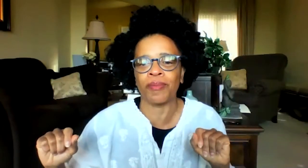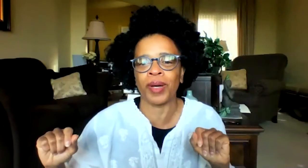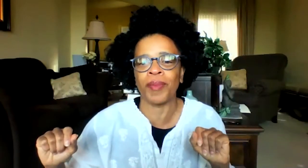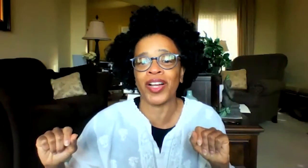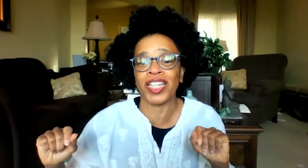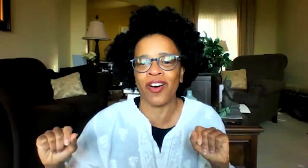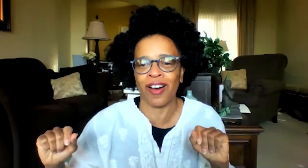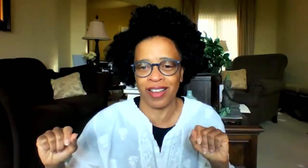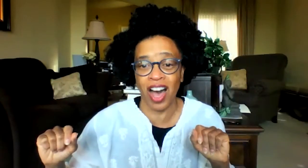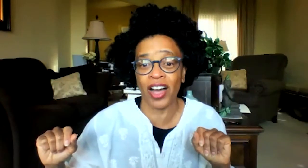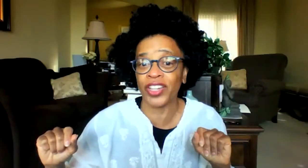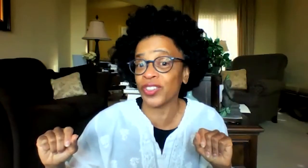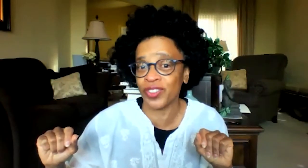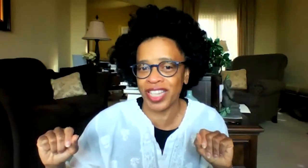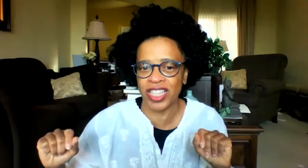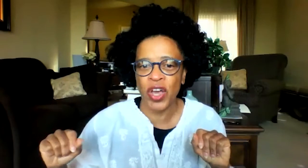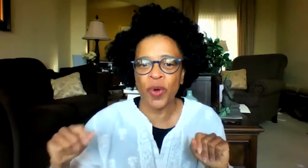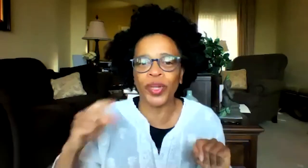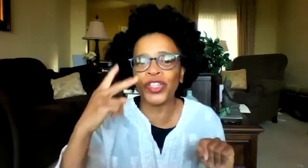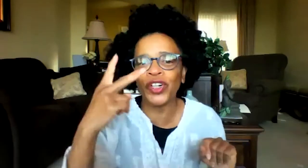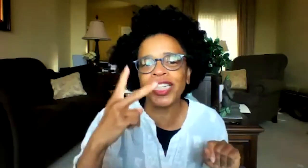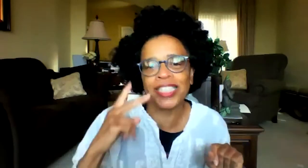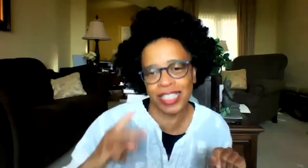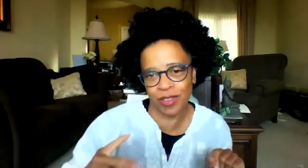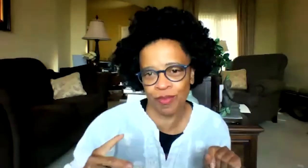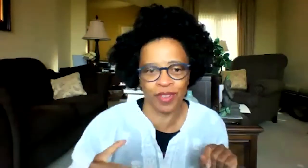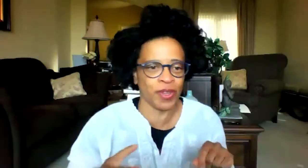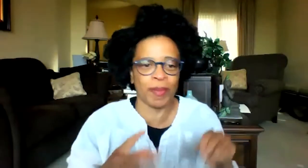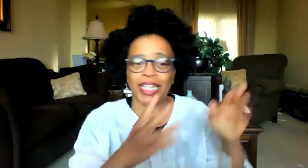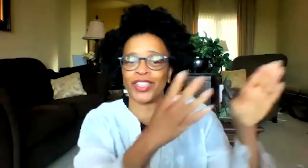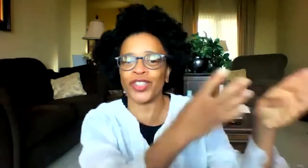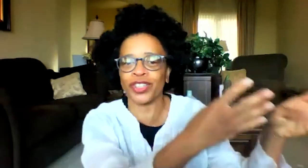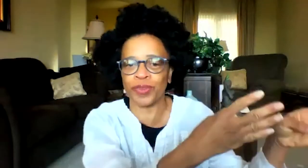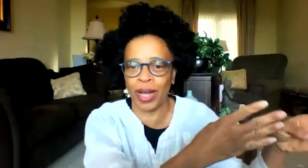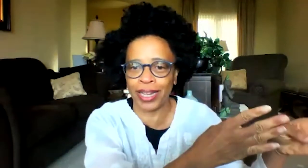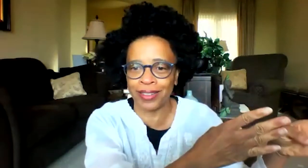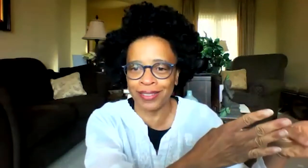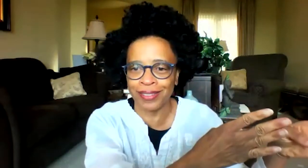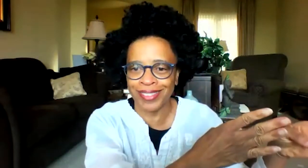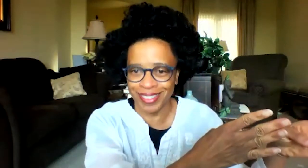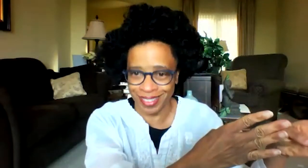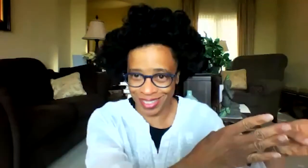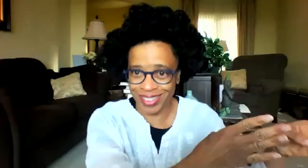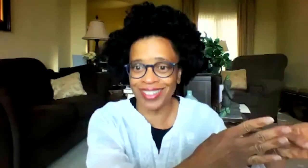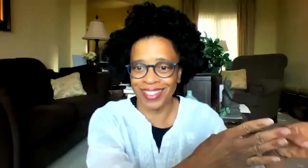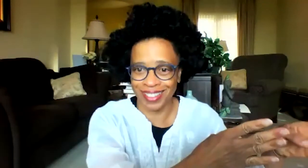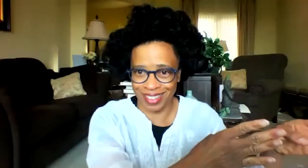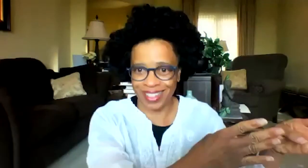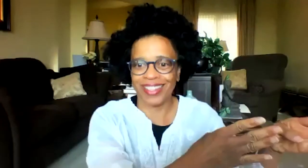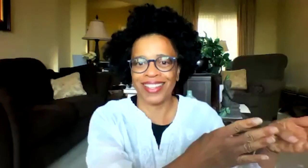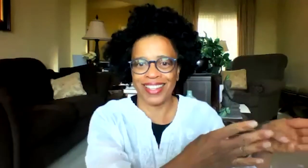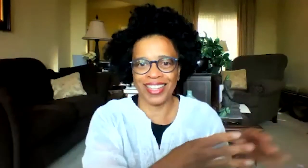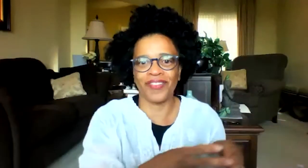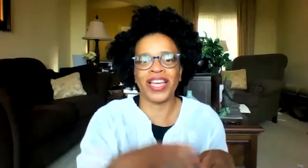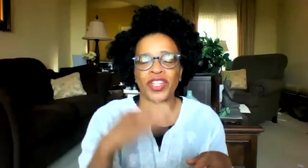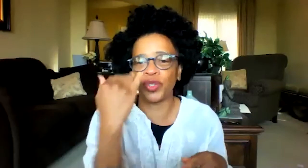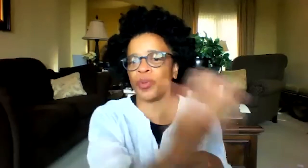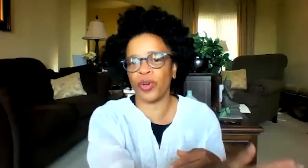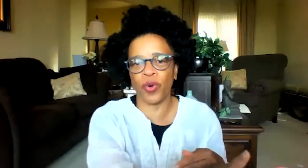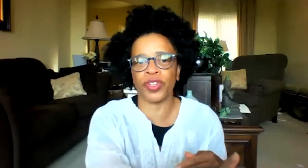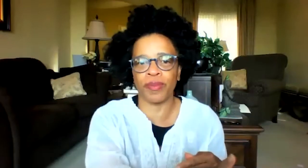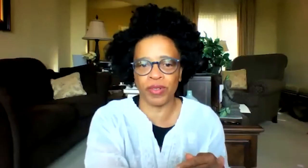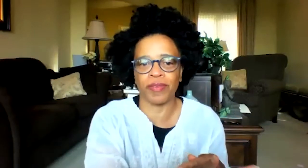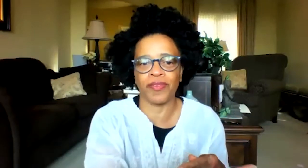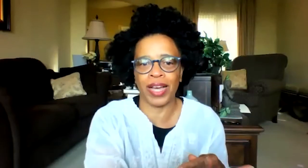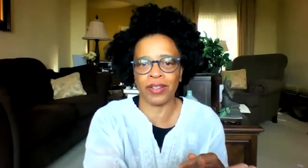term from American law, ocular test. We look and see if somebody looks white, and if they do,